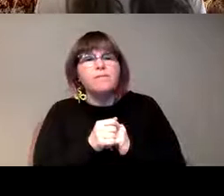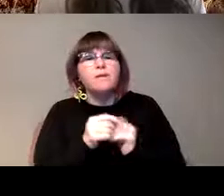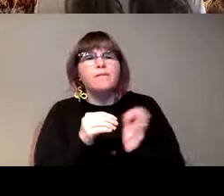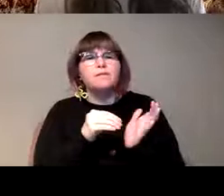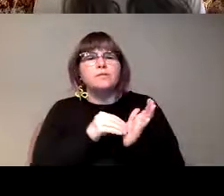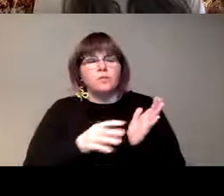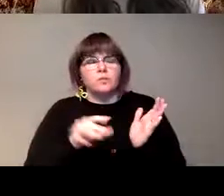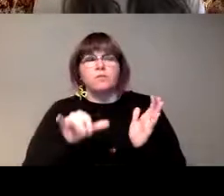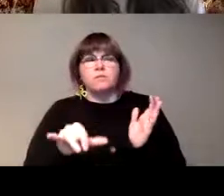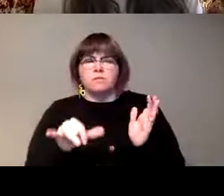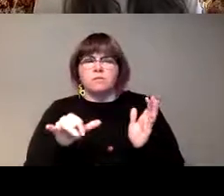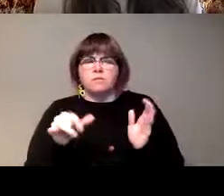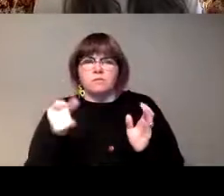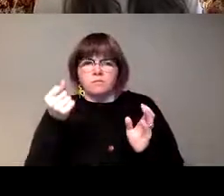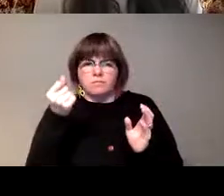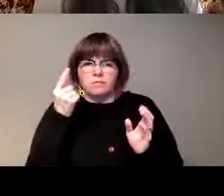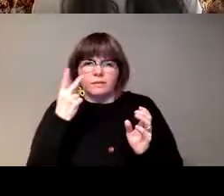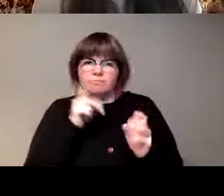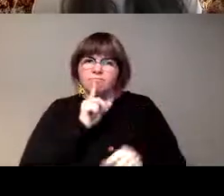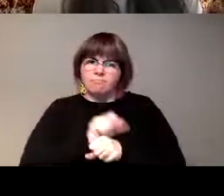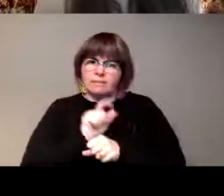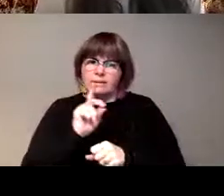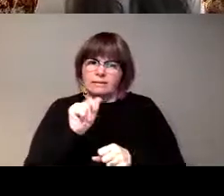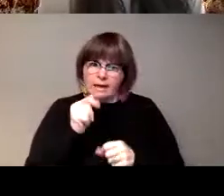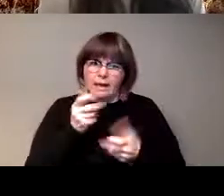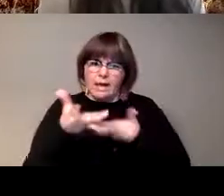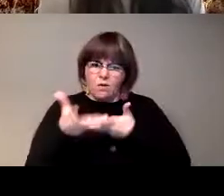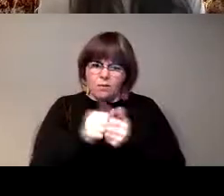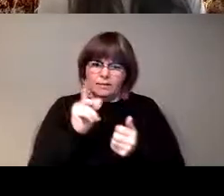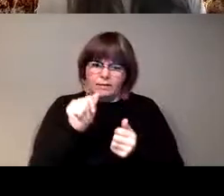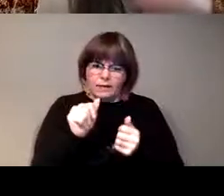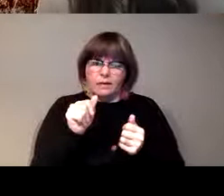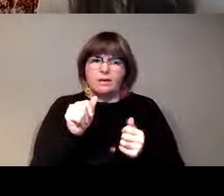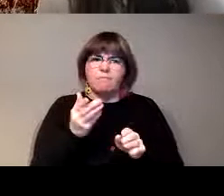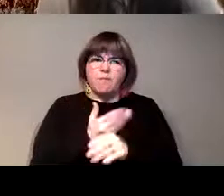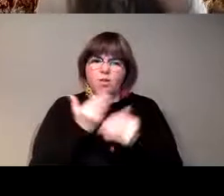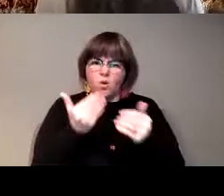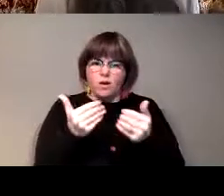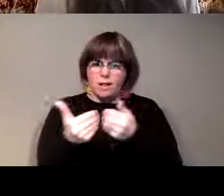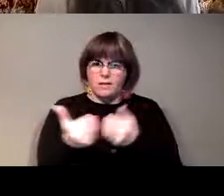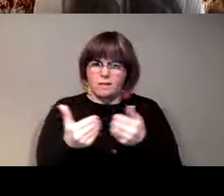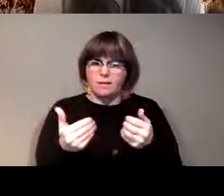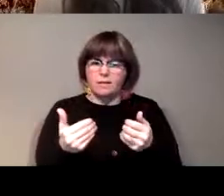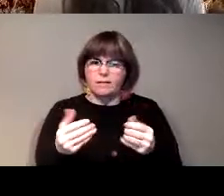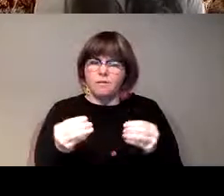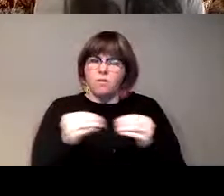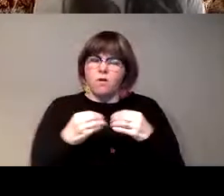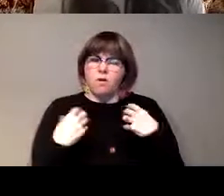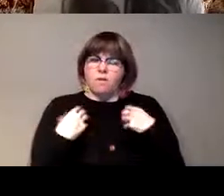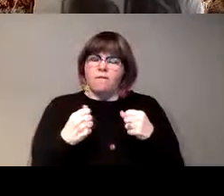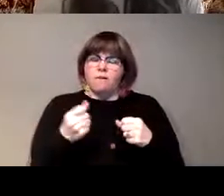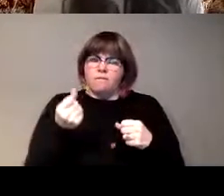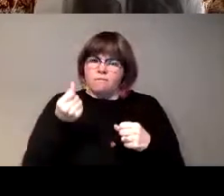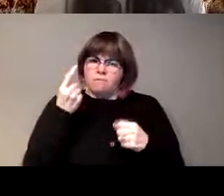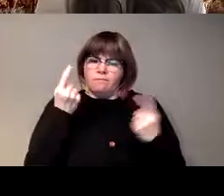confidence to see real data and interact with the data before they go on and actually classify on the real citizen